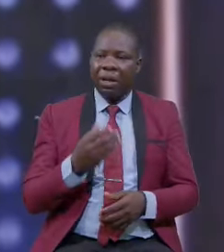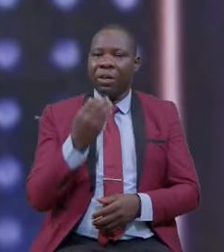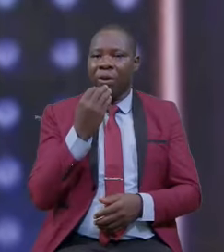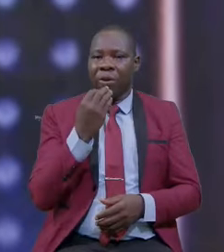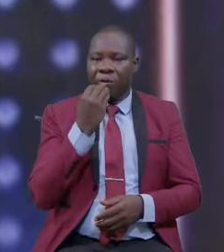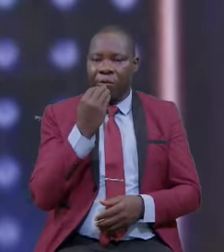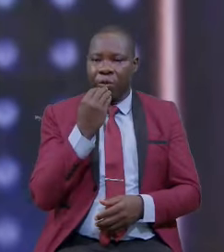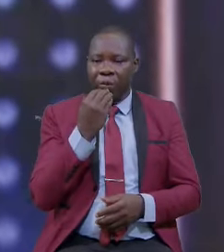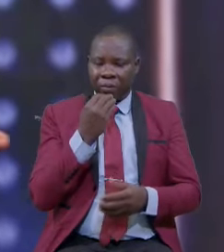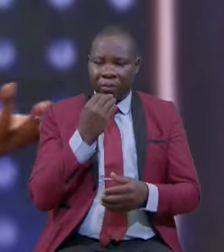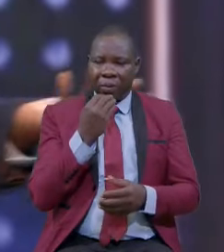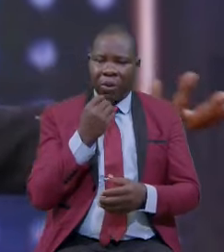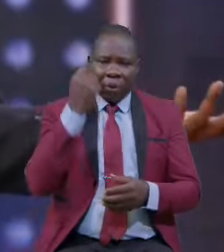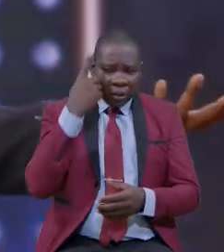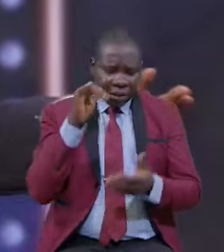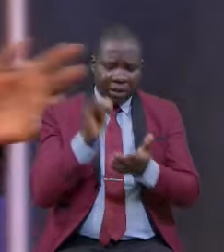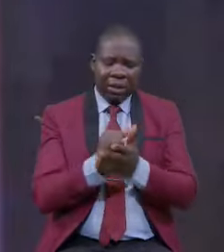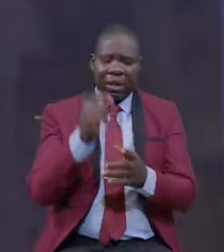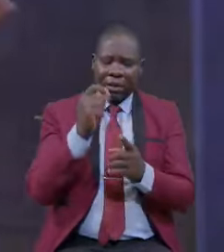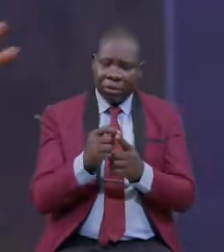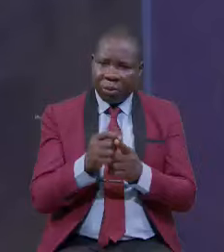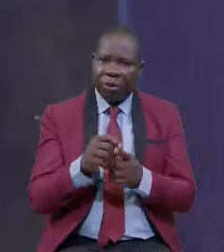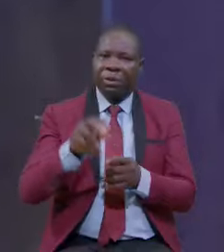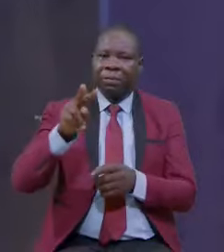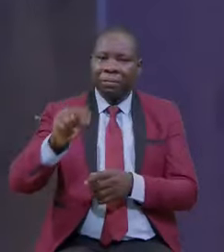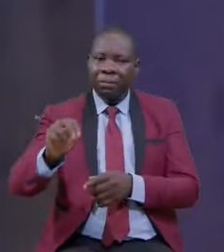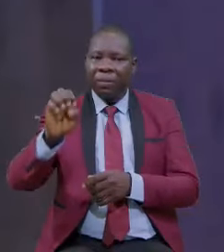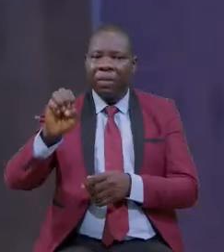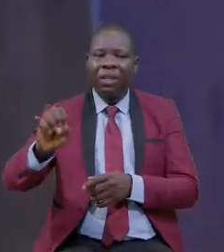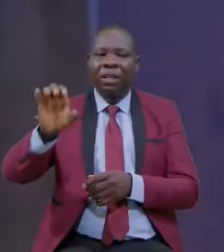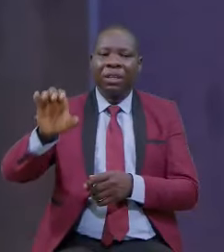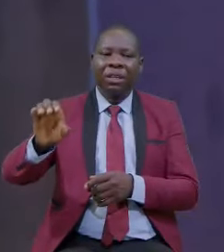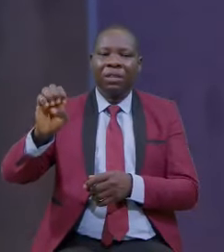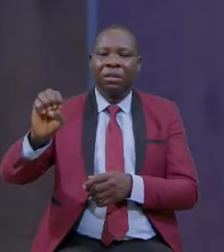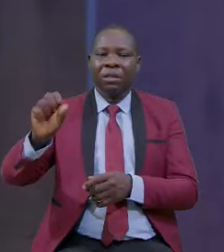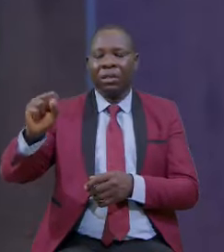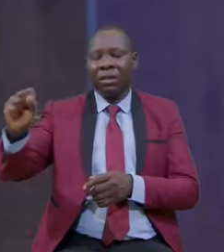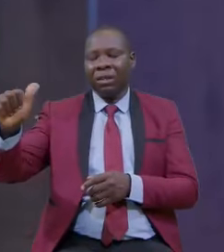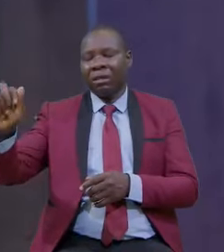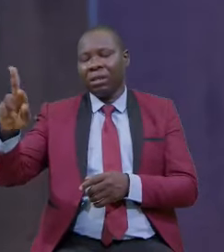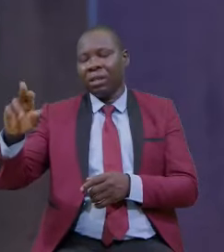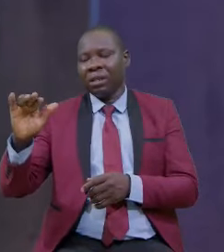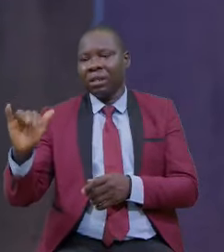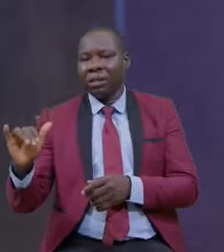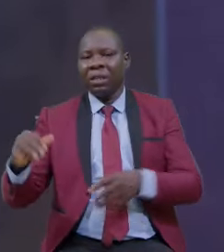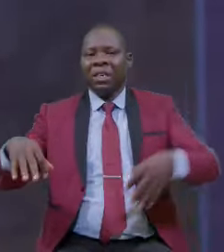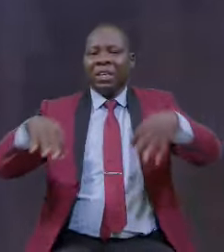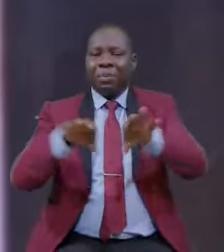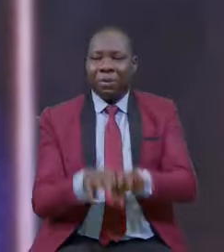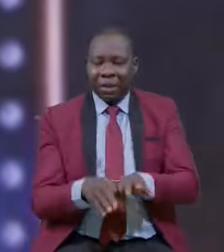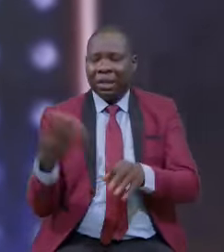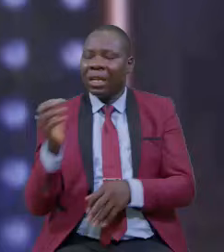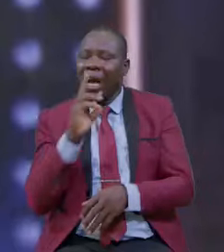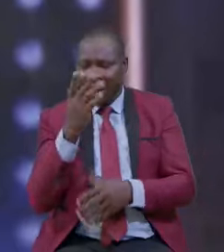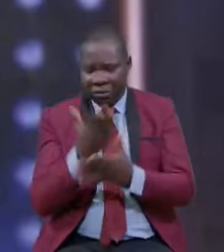necessary. Necessary. There are some things in life that are necessary. It looks like we cannot deal without